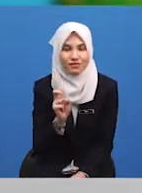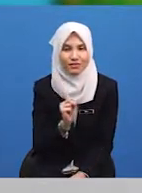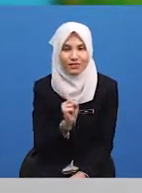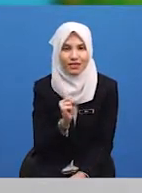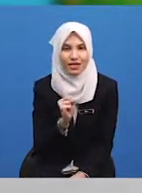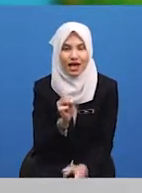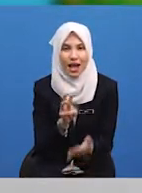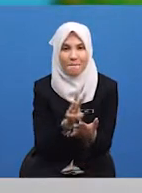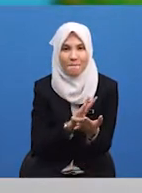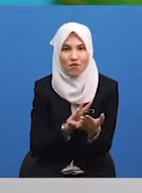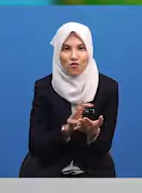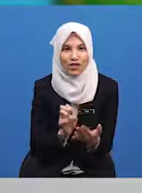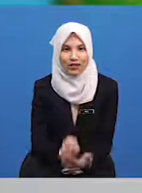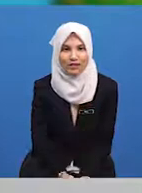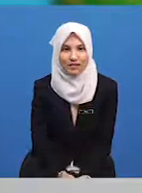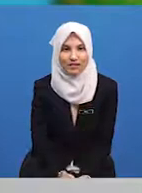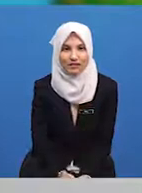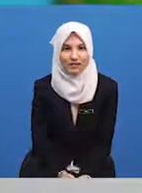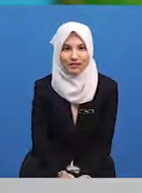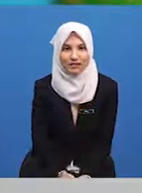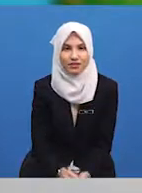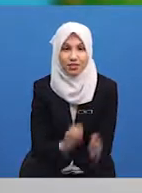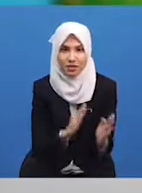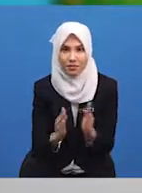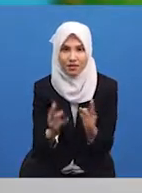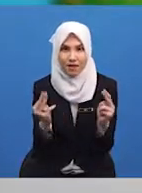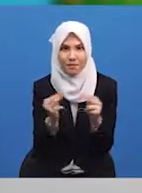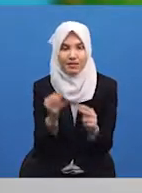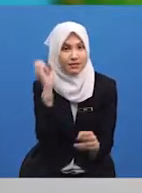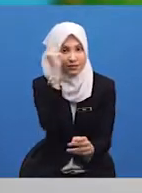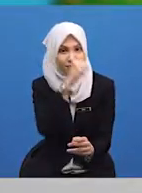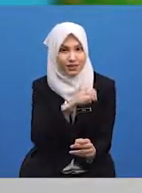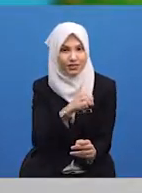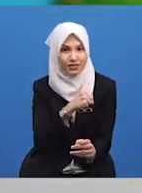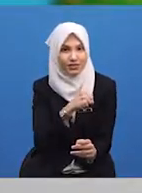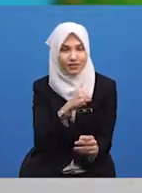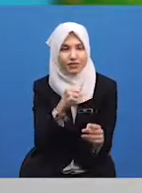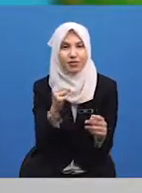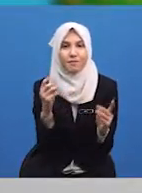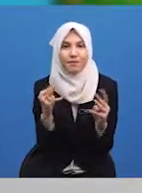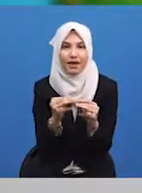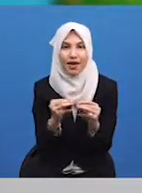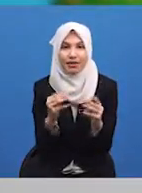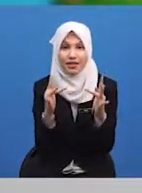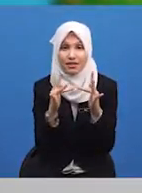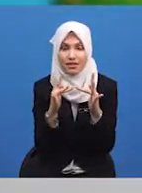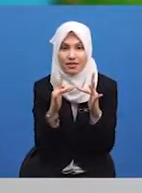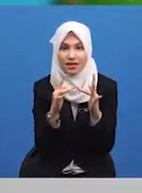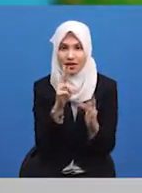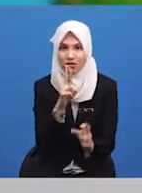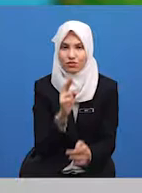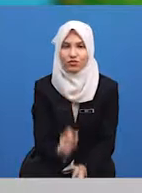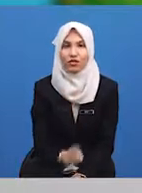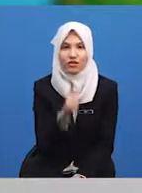and... Sophia, you're not planning on meeting a stranger you met on the internet, are you?